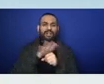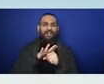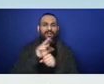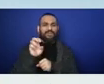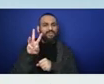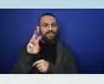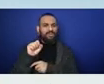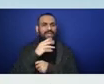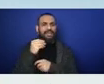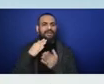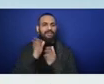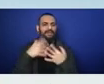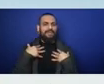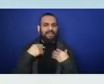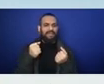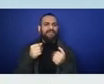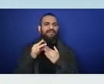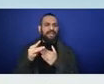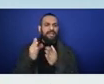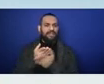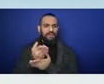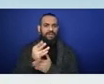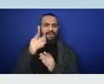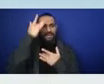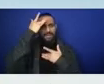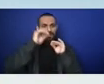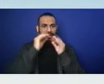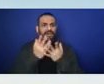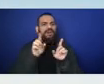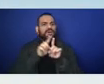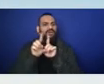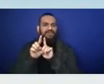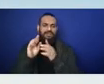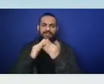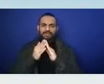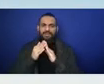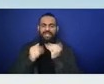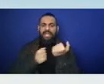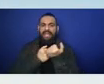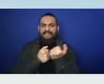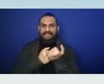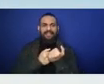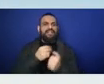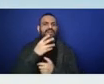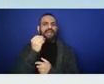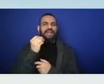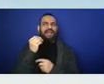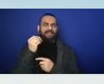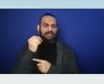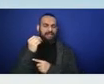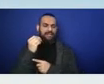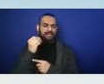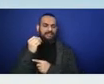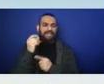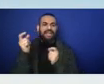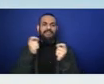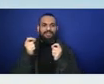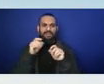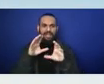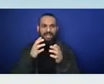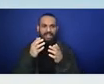this. There's also going to be an additional $250 million provided to expand PPP eligibility for digital news services